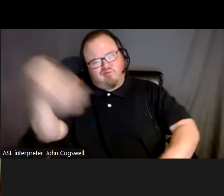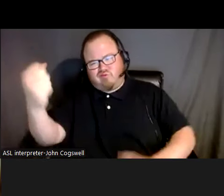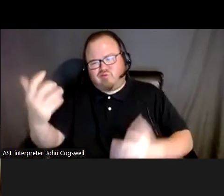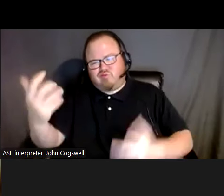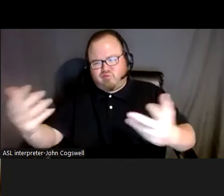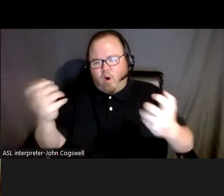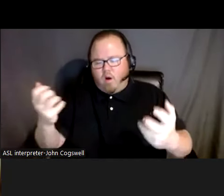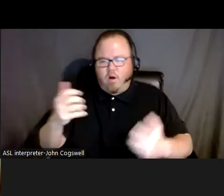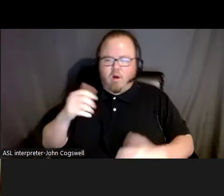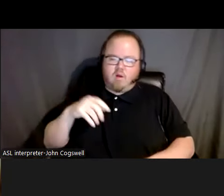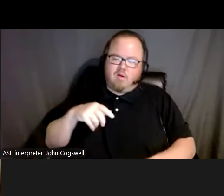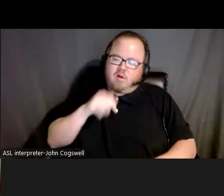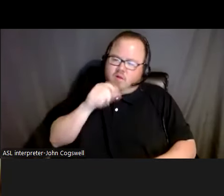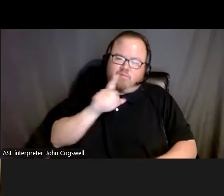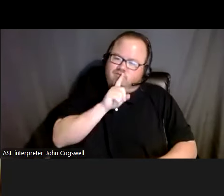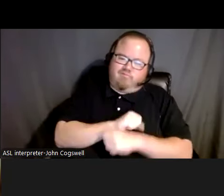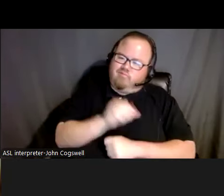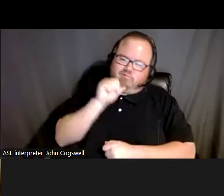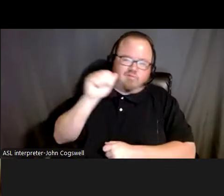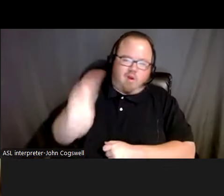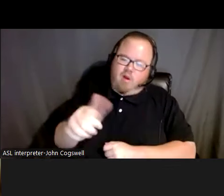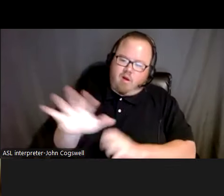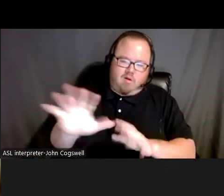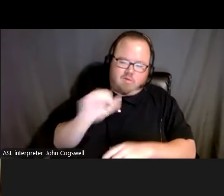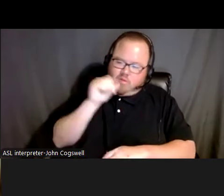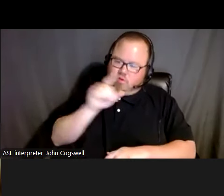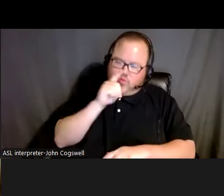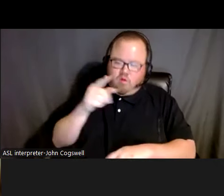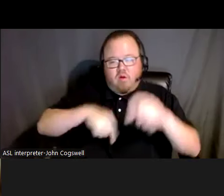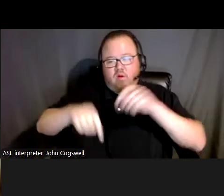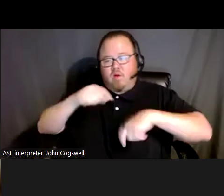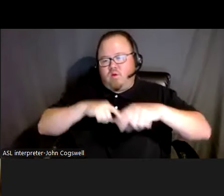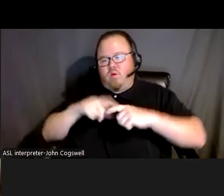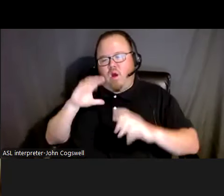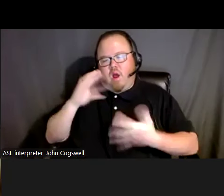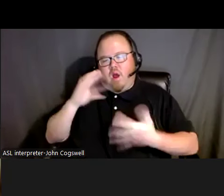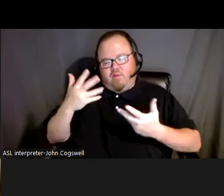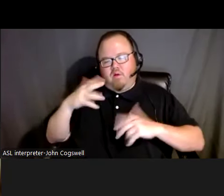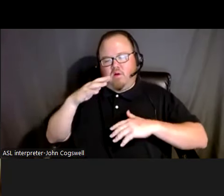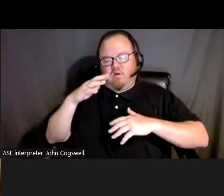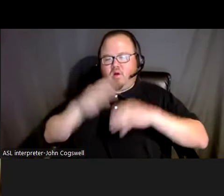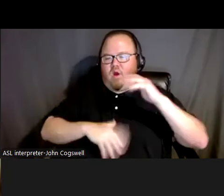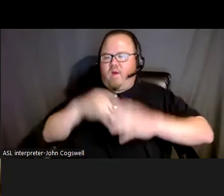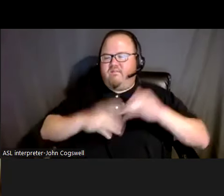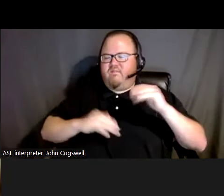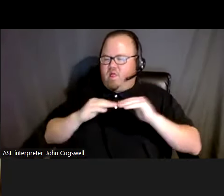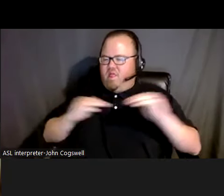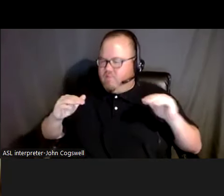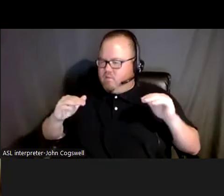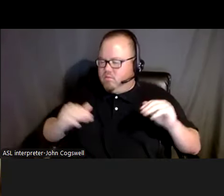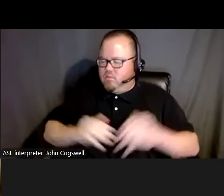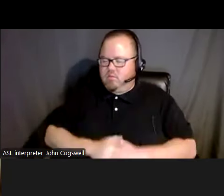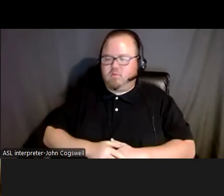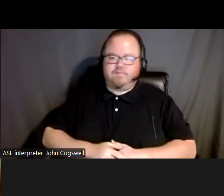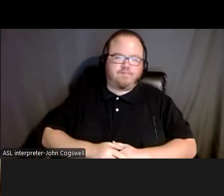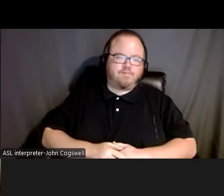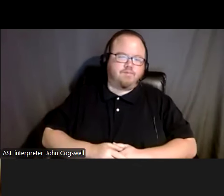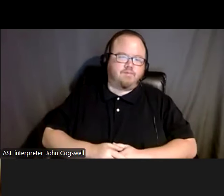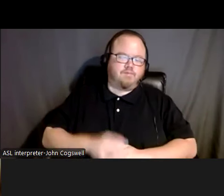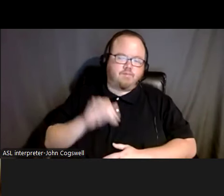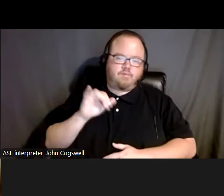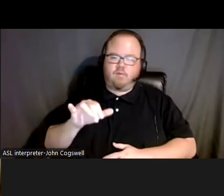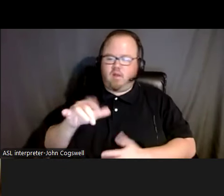just isn't the case. It really goes back to our comfort levels. It goes back to um, that suicide